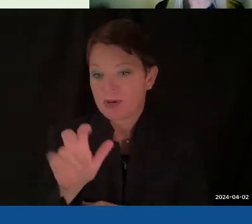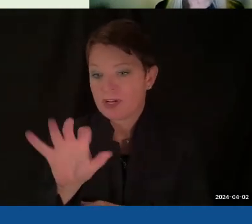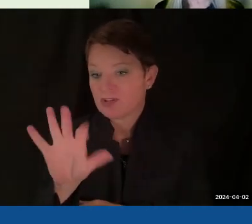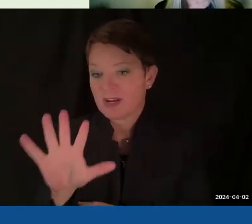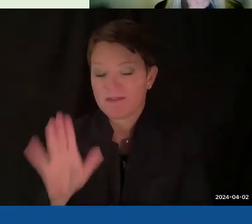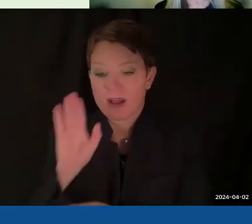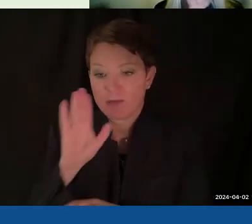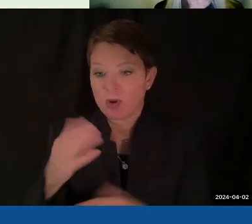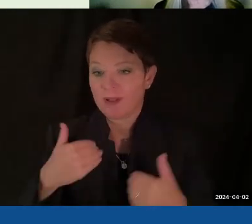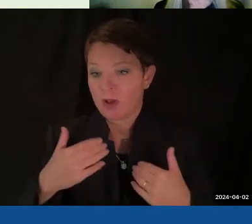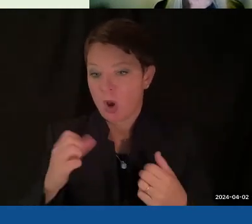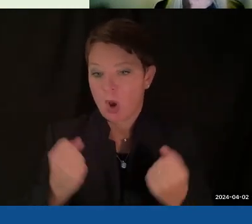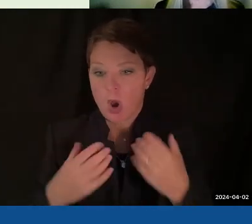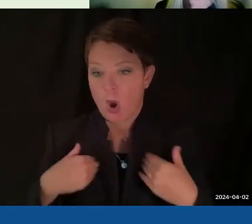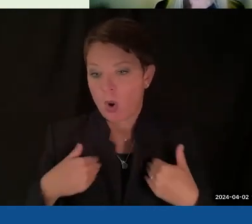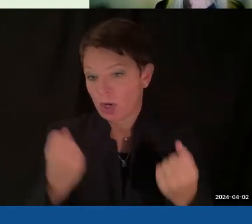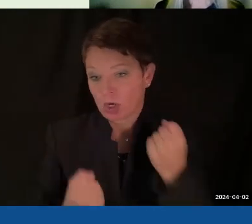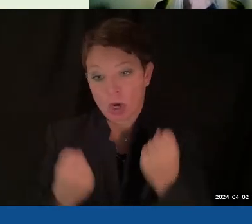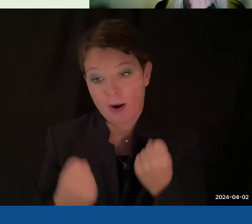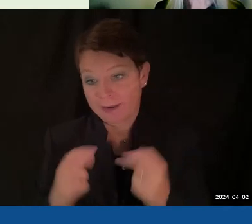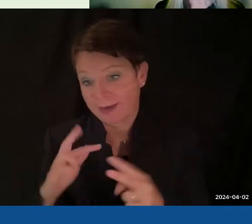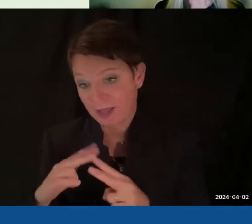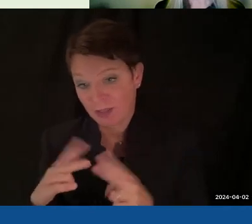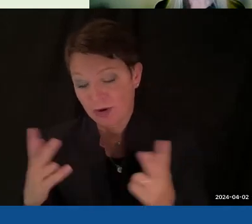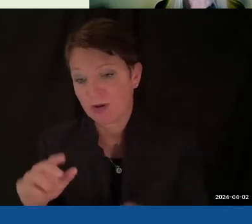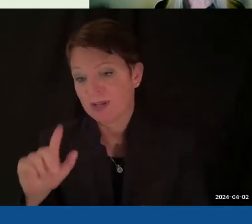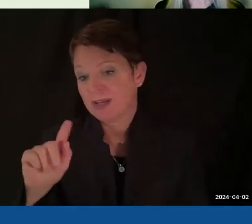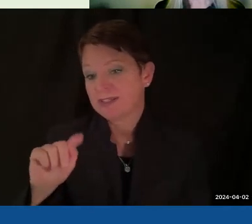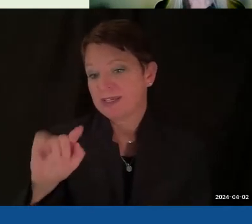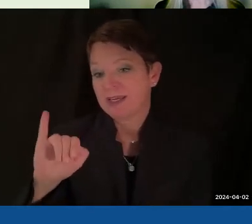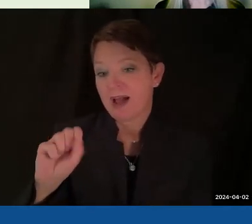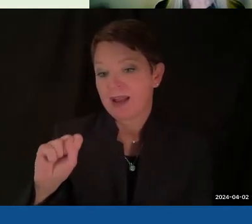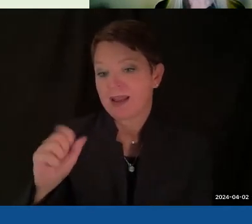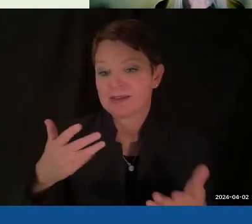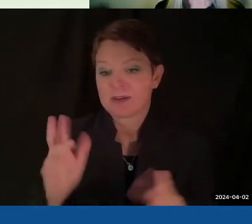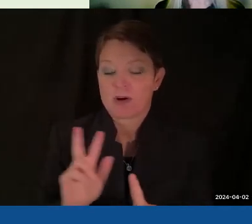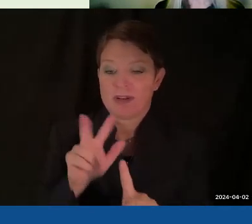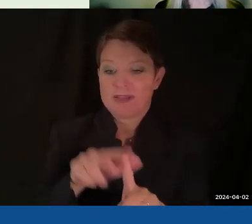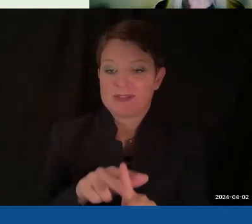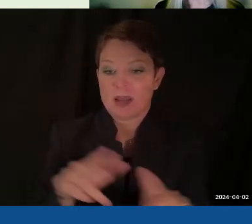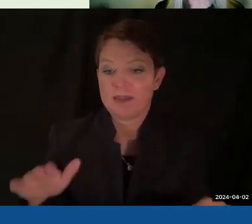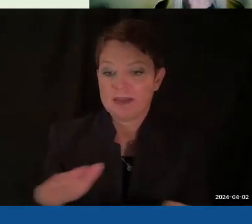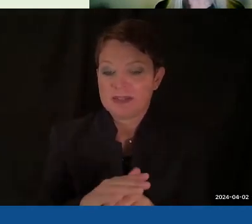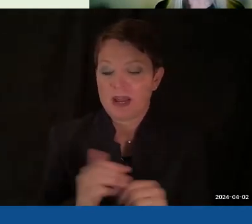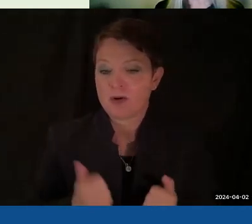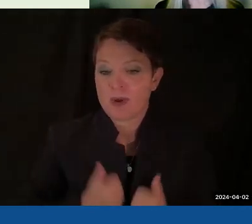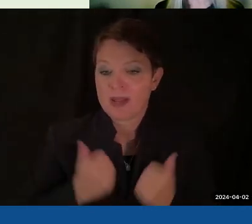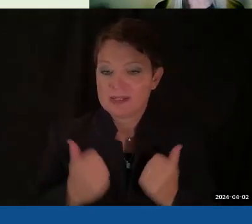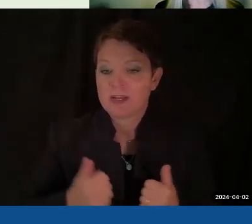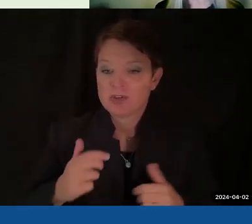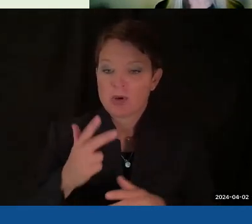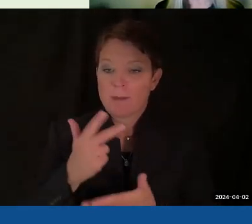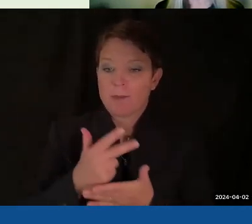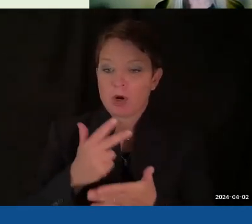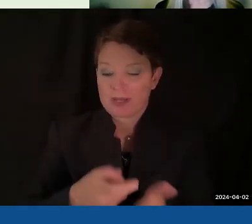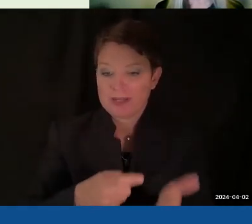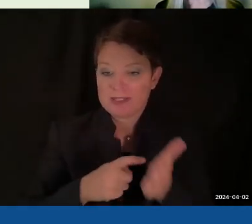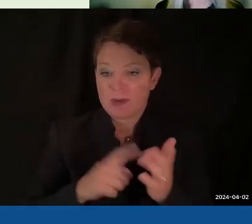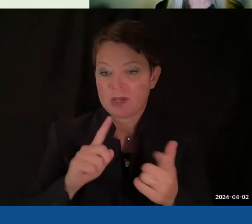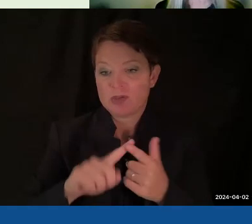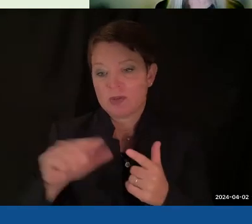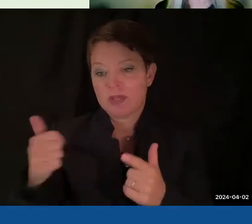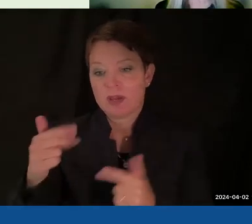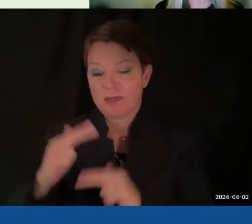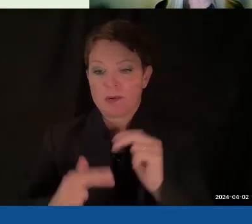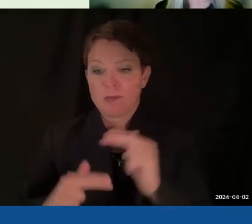will own cars either, right? So the TIS already assigned the entire residential parking demand to the other